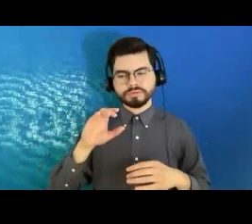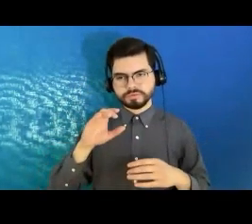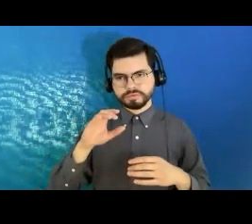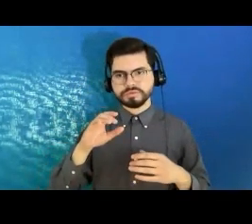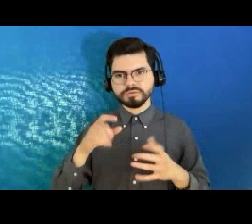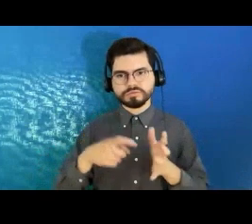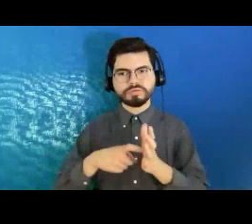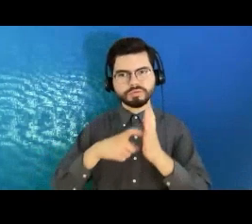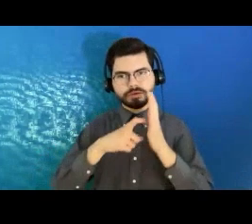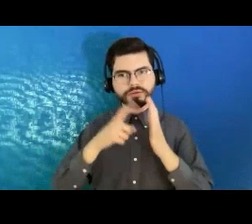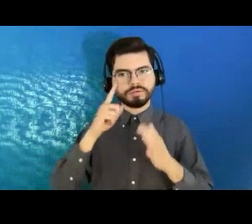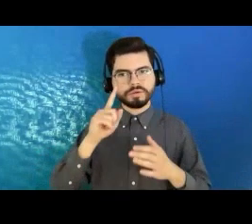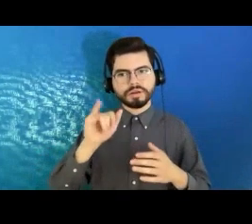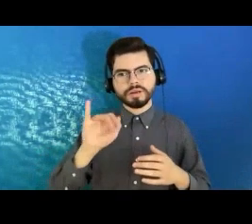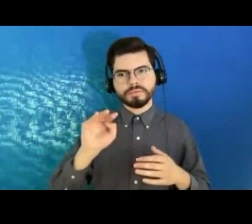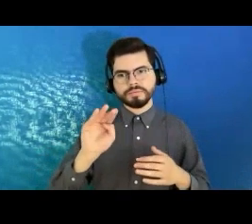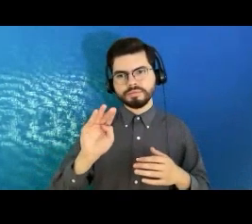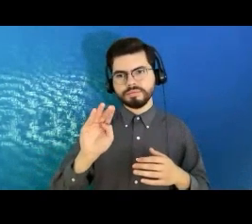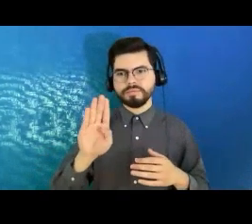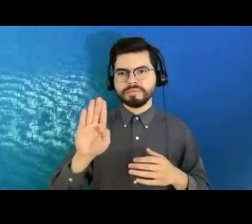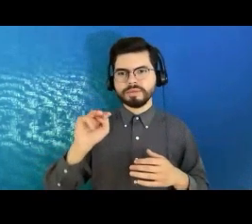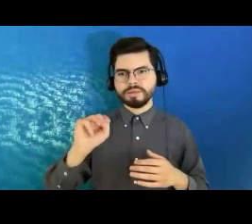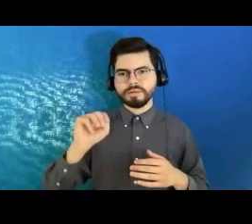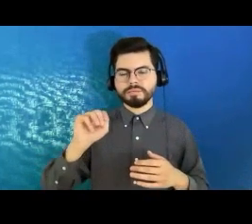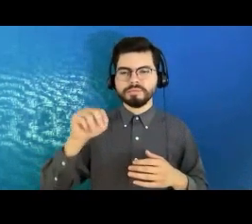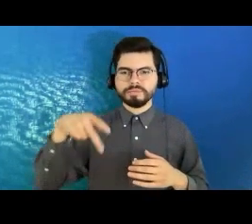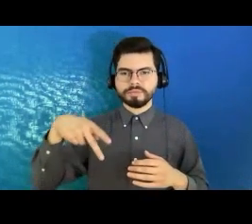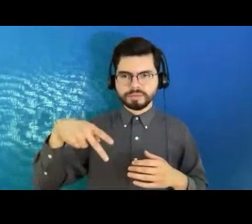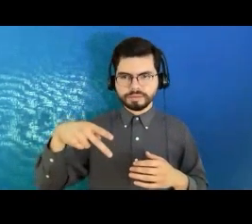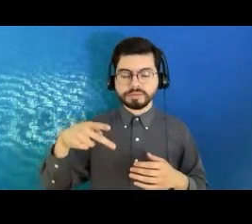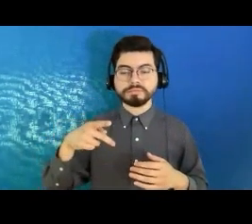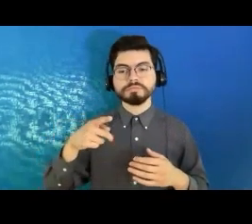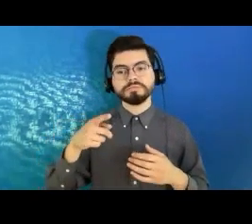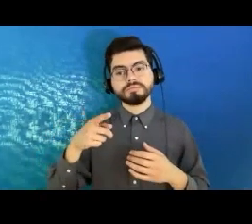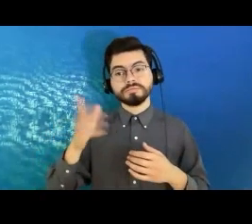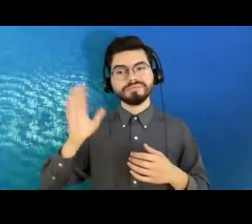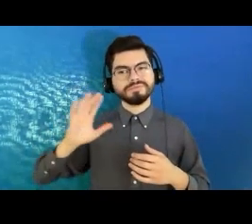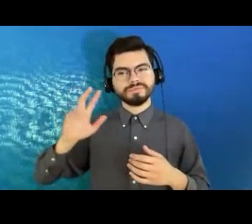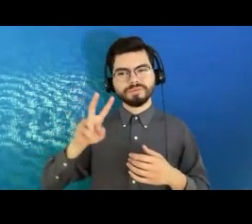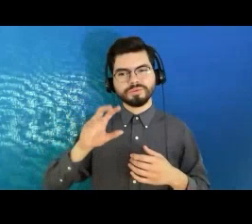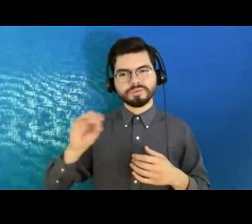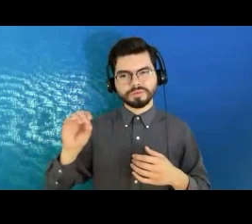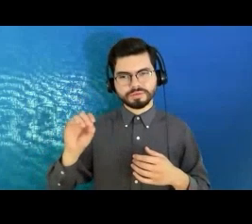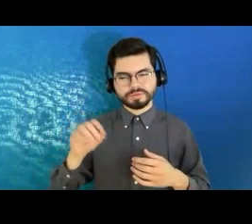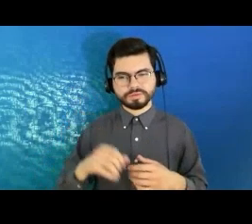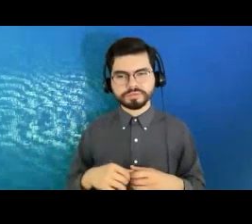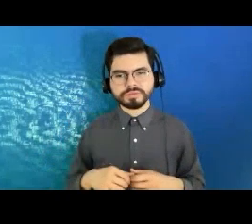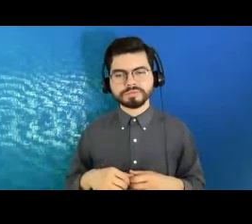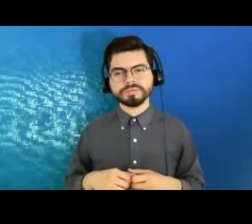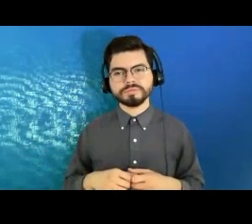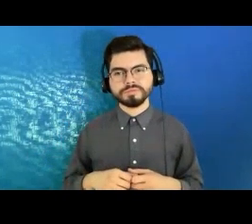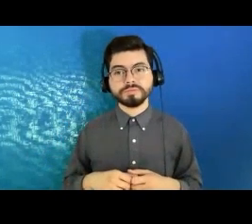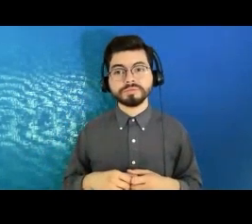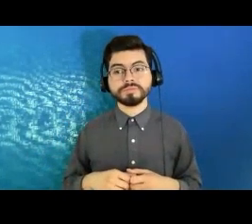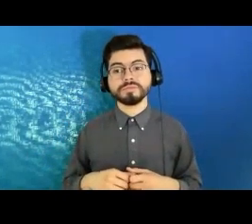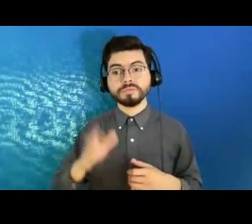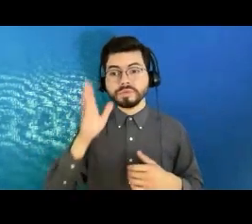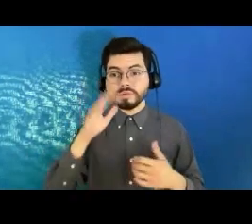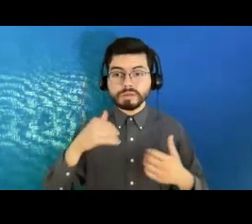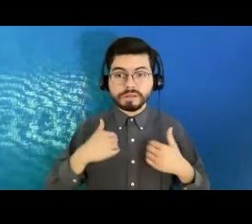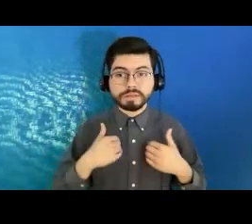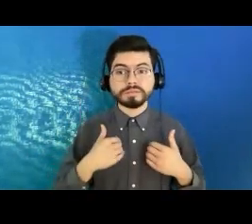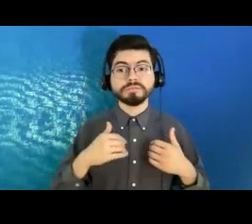was proposed in 2000. The framework is going to remain the same. We are going to have ranges of populations that we're going to